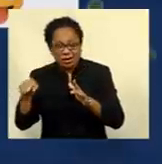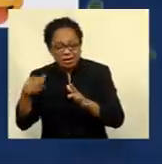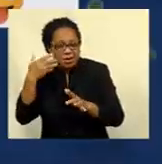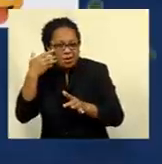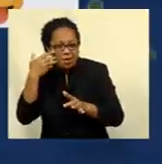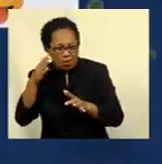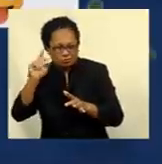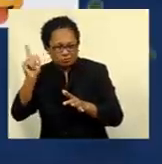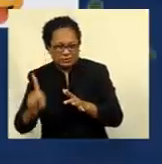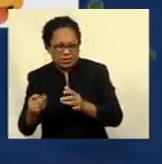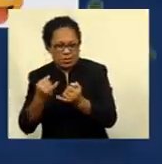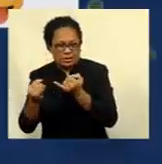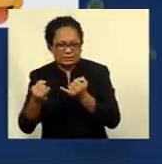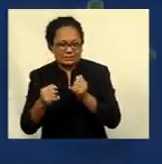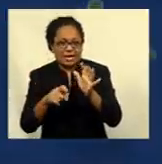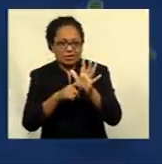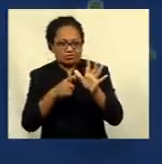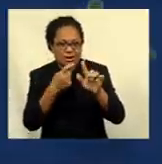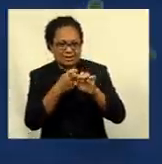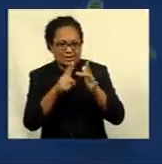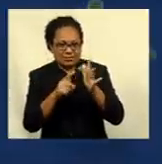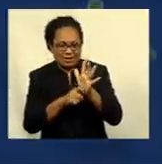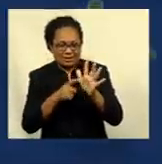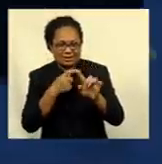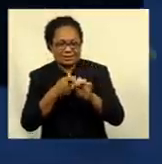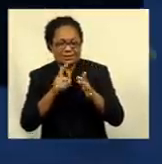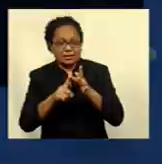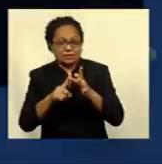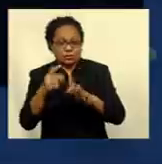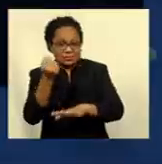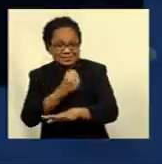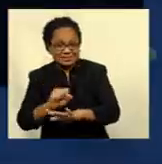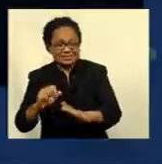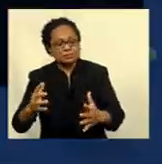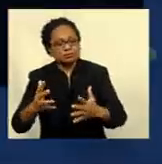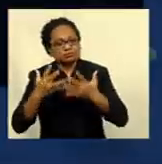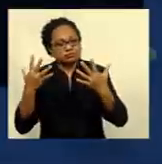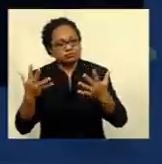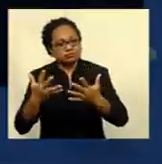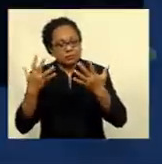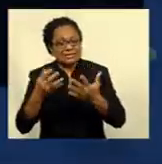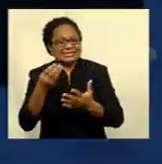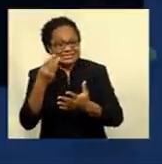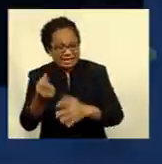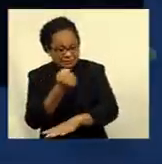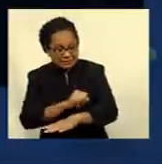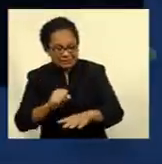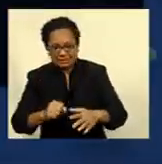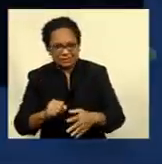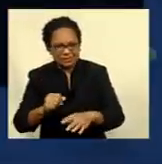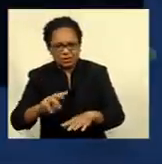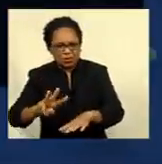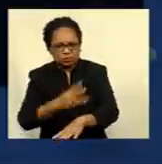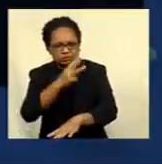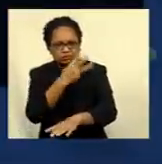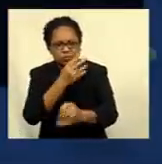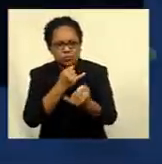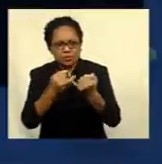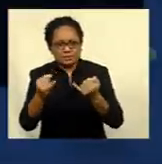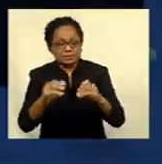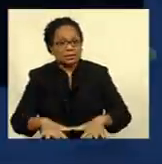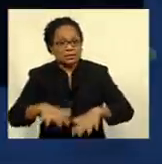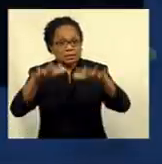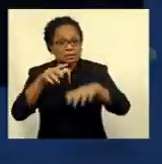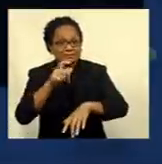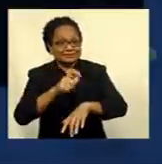80%. At sea, moderate to fresh southeasterly winds, moderate to rough seas. Turning to the tides, the next high tide is at